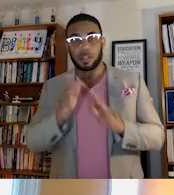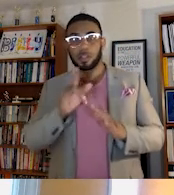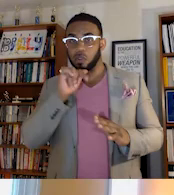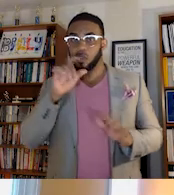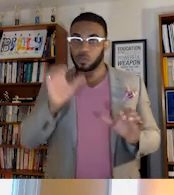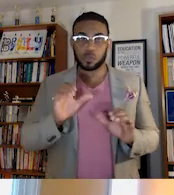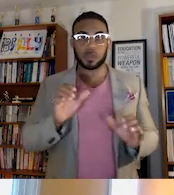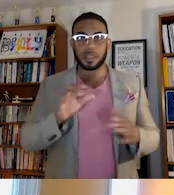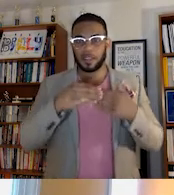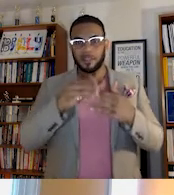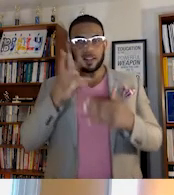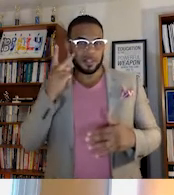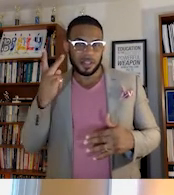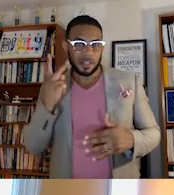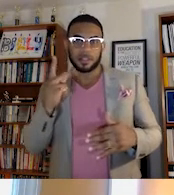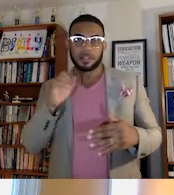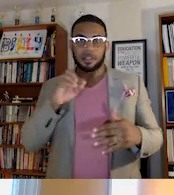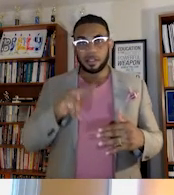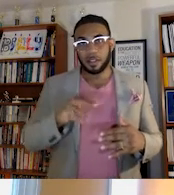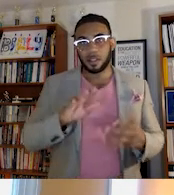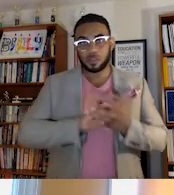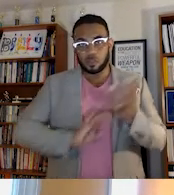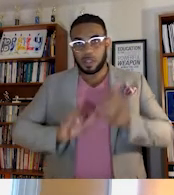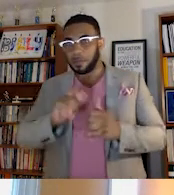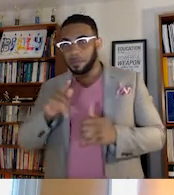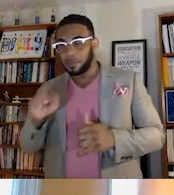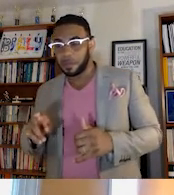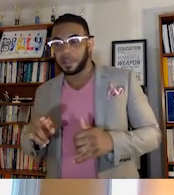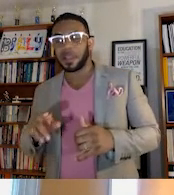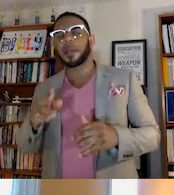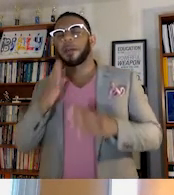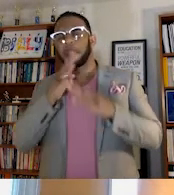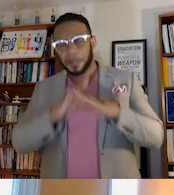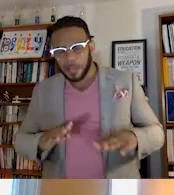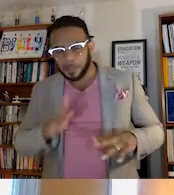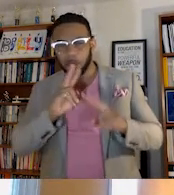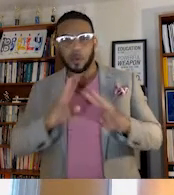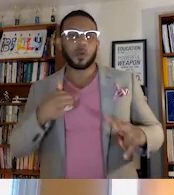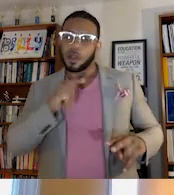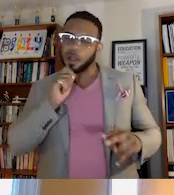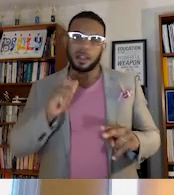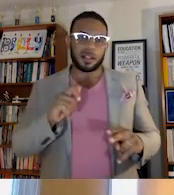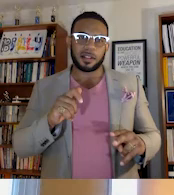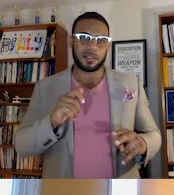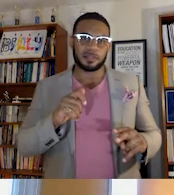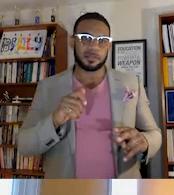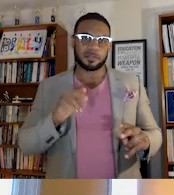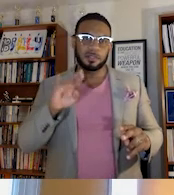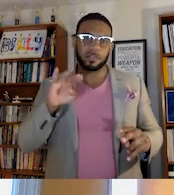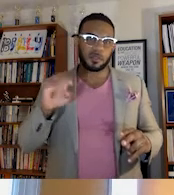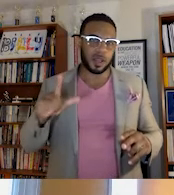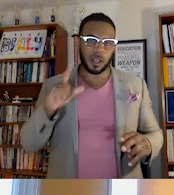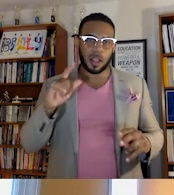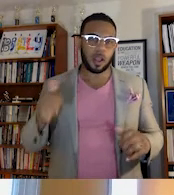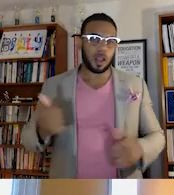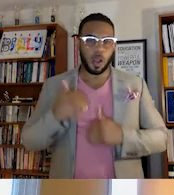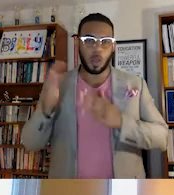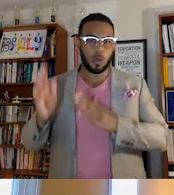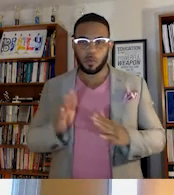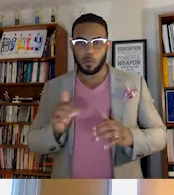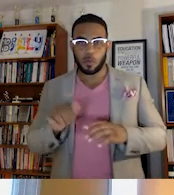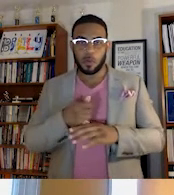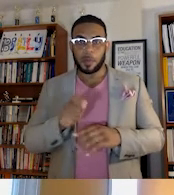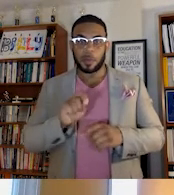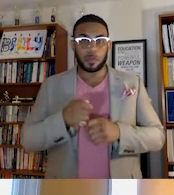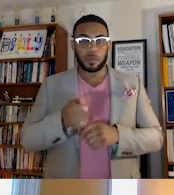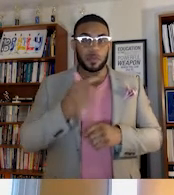they're throwing flashbangs, they're spraying pepper gas at peaceful protests. We aren't walking around with armed weapons and terrorized